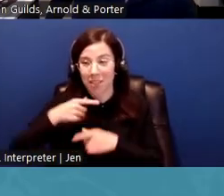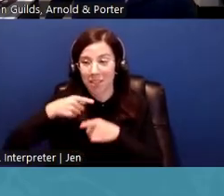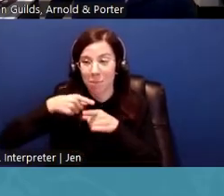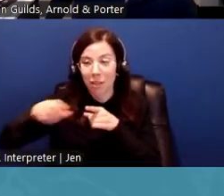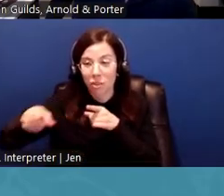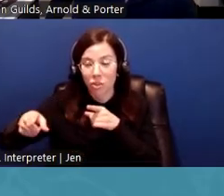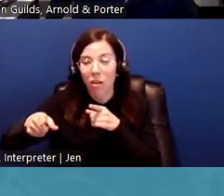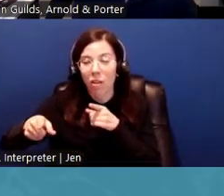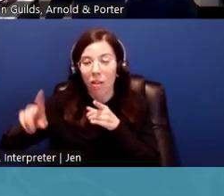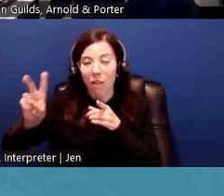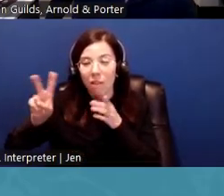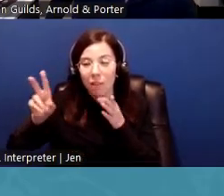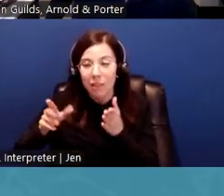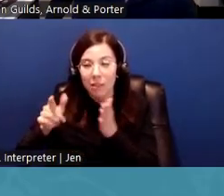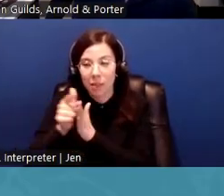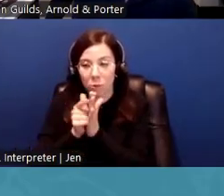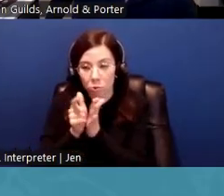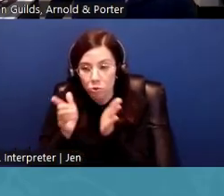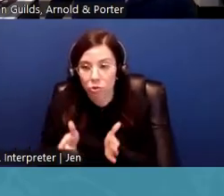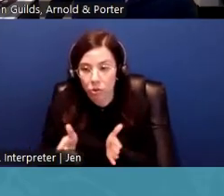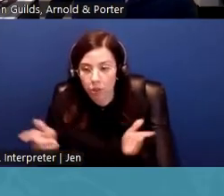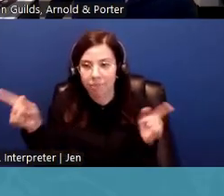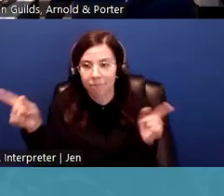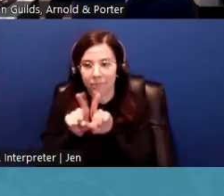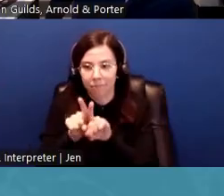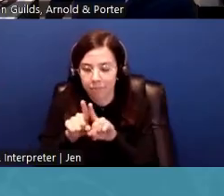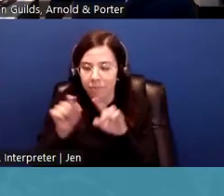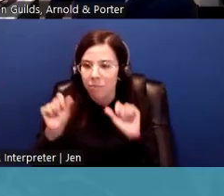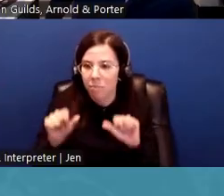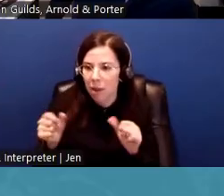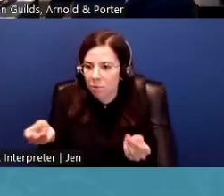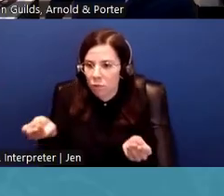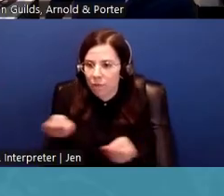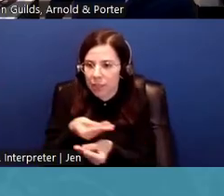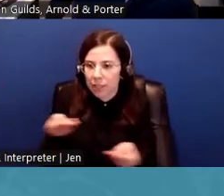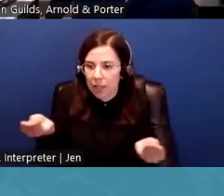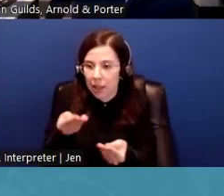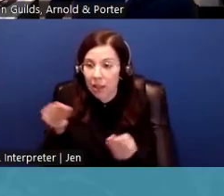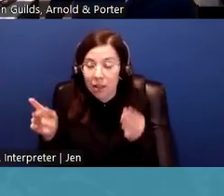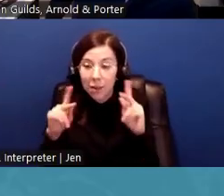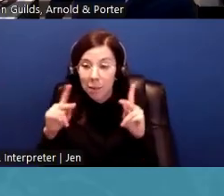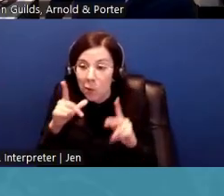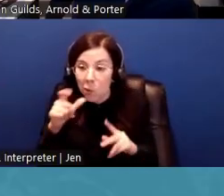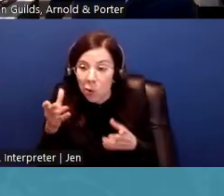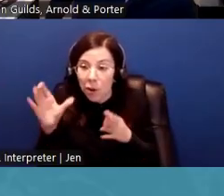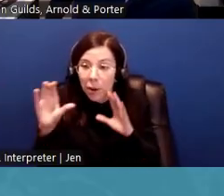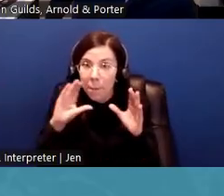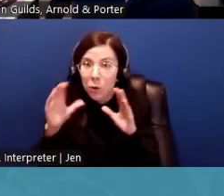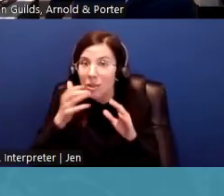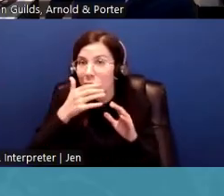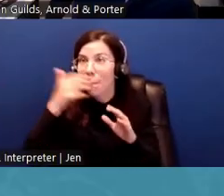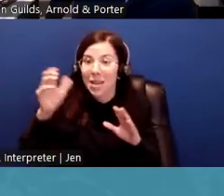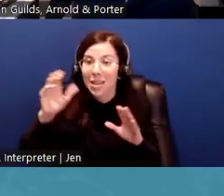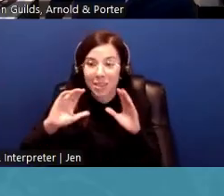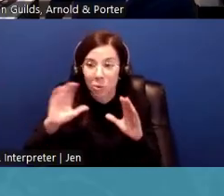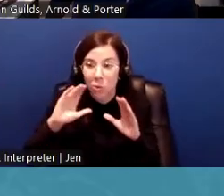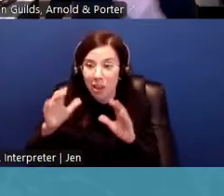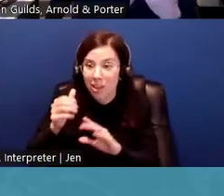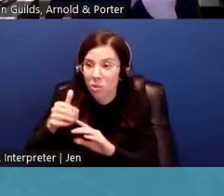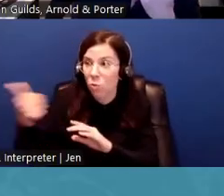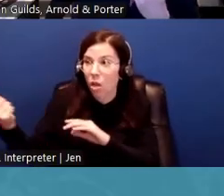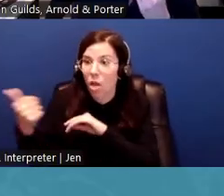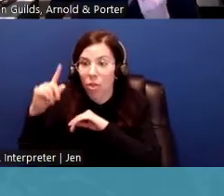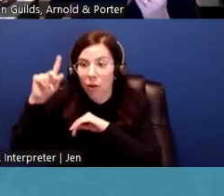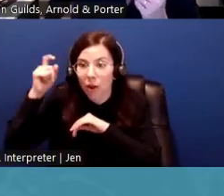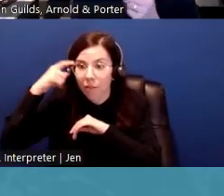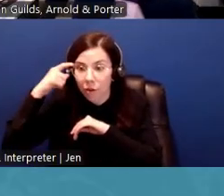counsel or a victims counsel to be able to facilitate that, because the people who will have communication, the best communication with foreign governments and